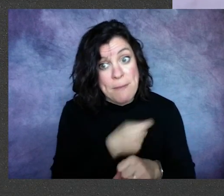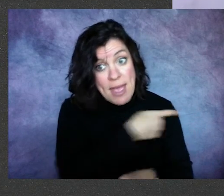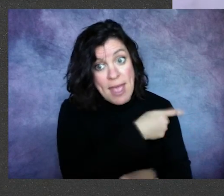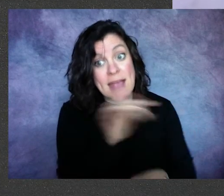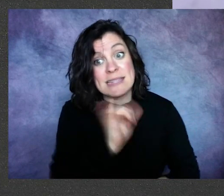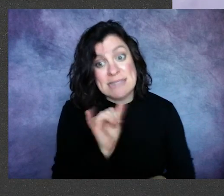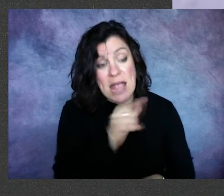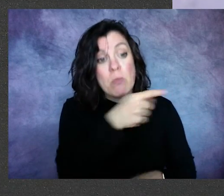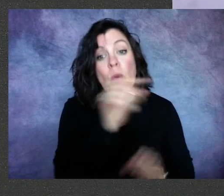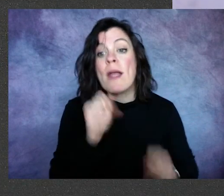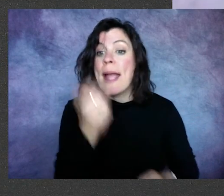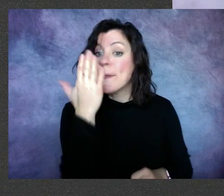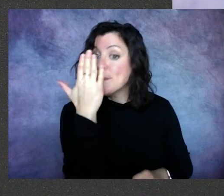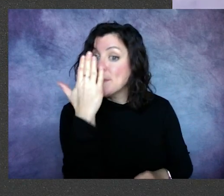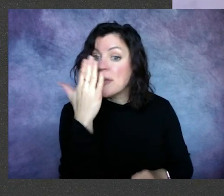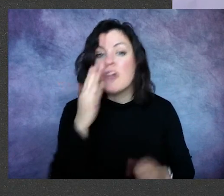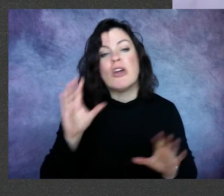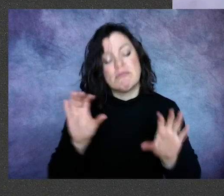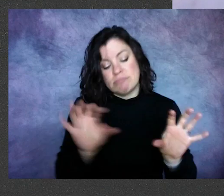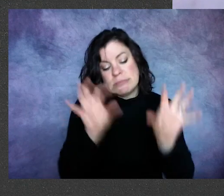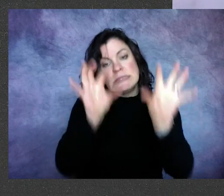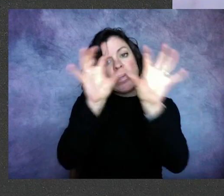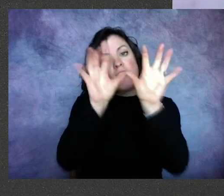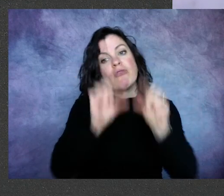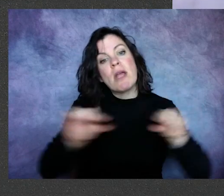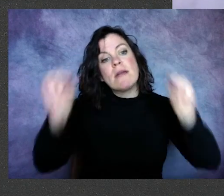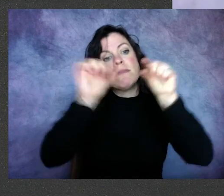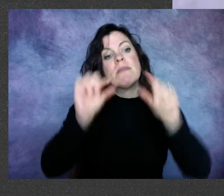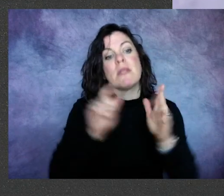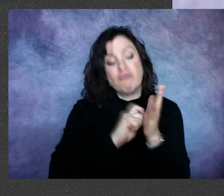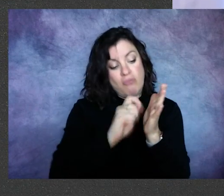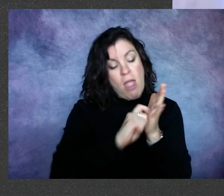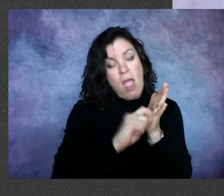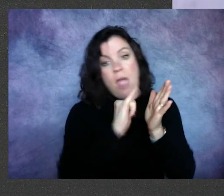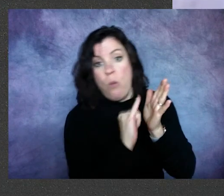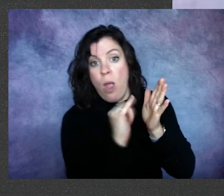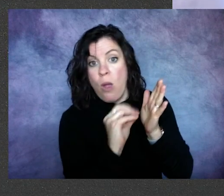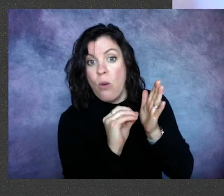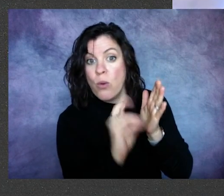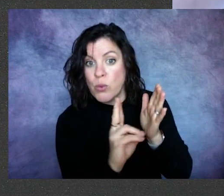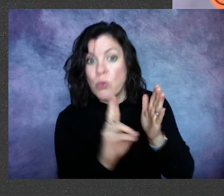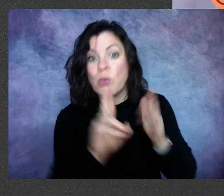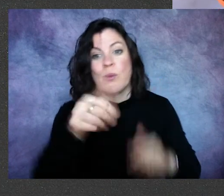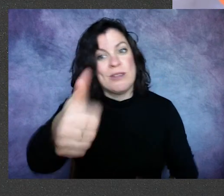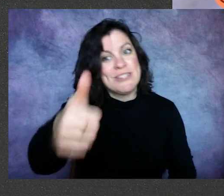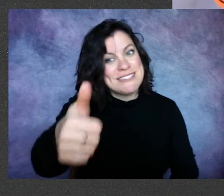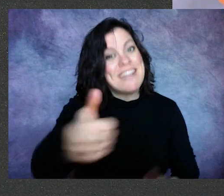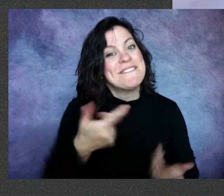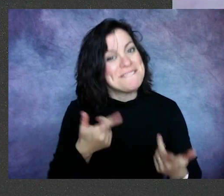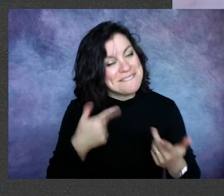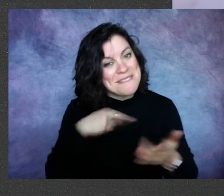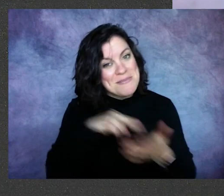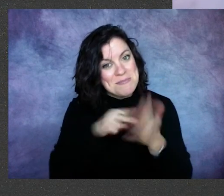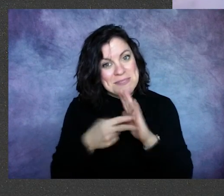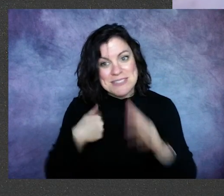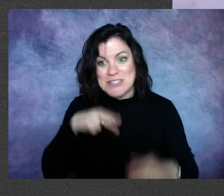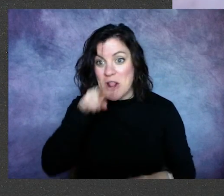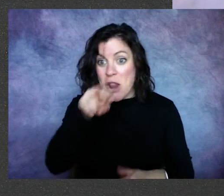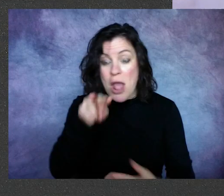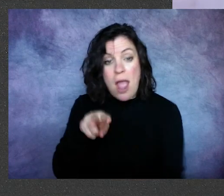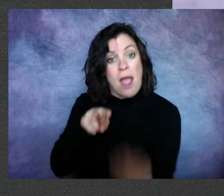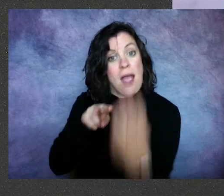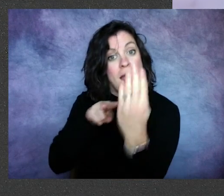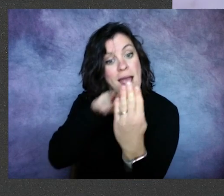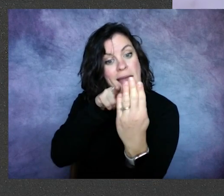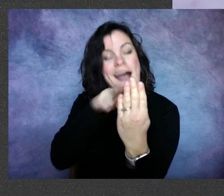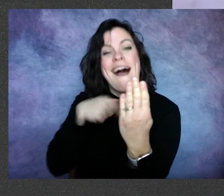it, and put you on there, and then tell yourself every day how special and just right you are. If you want the directions, go